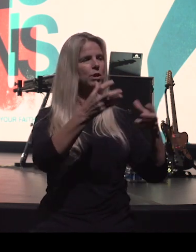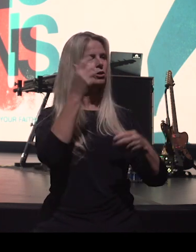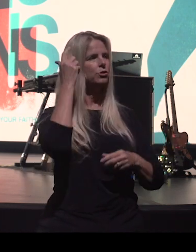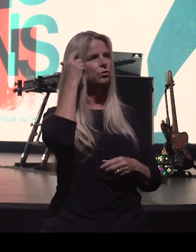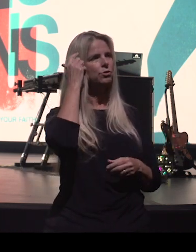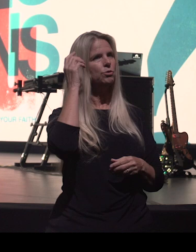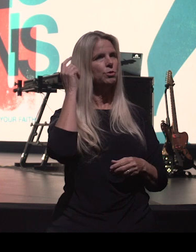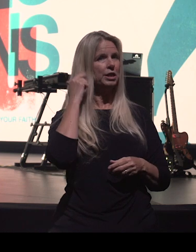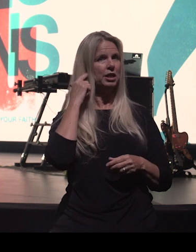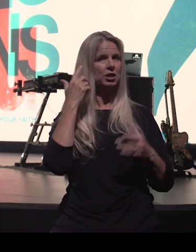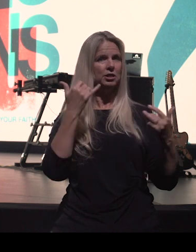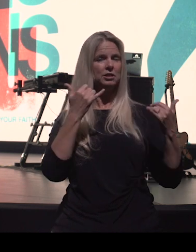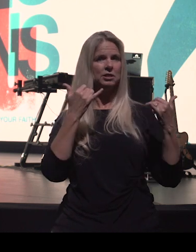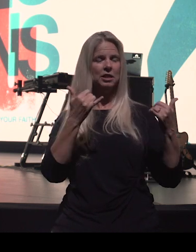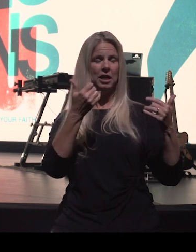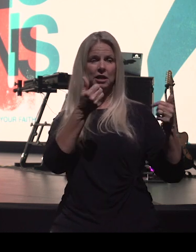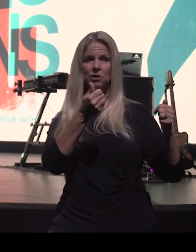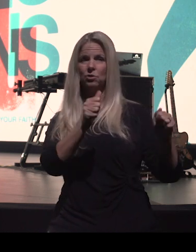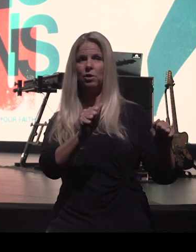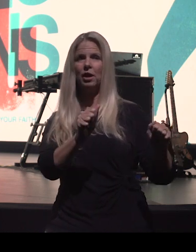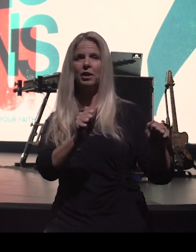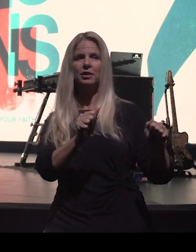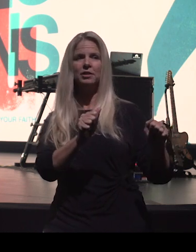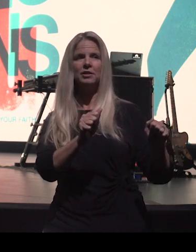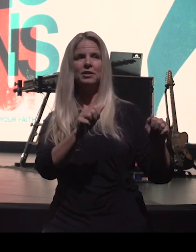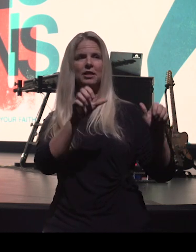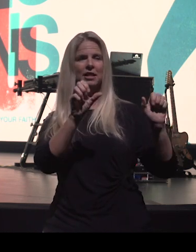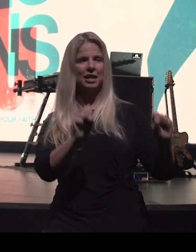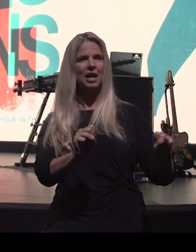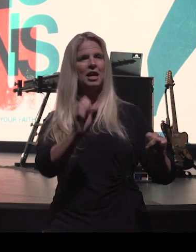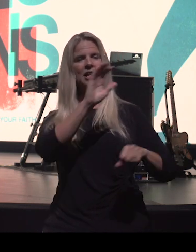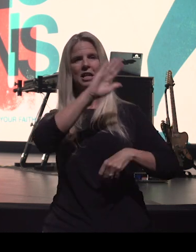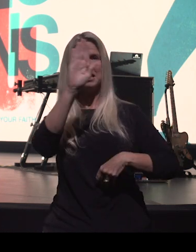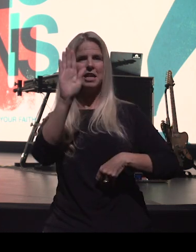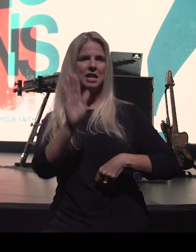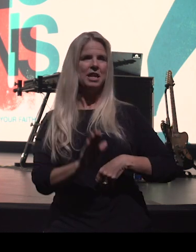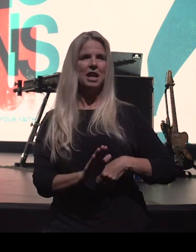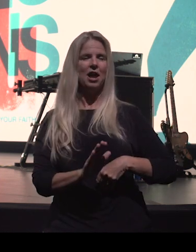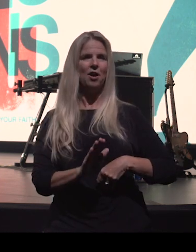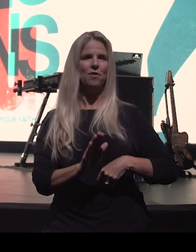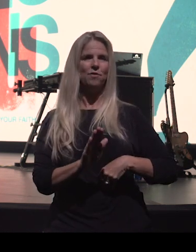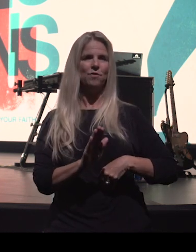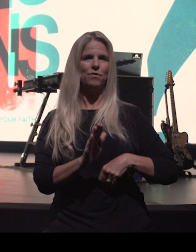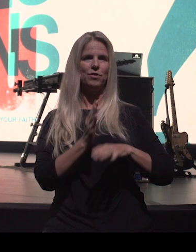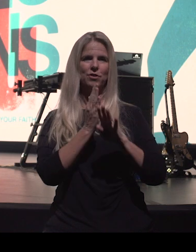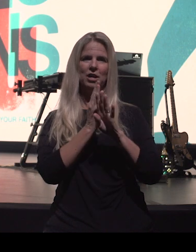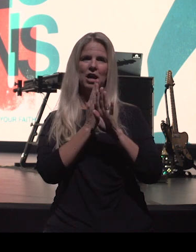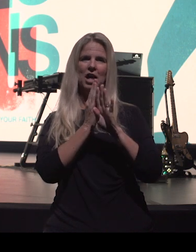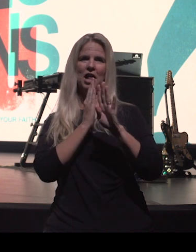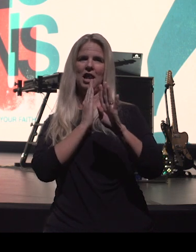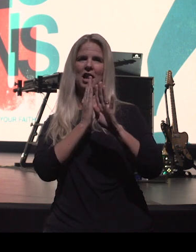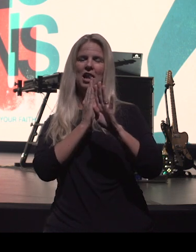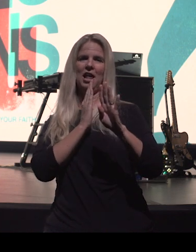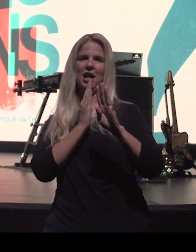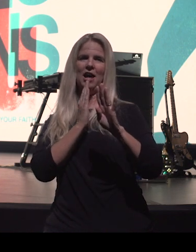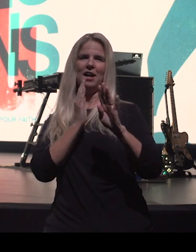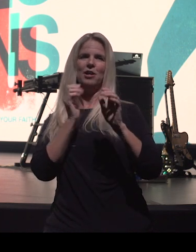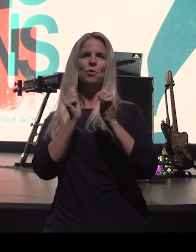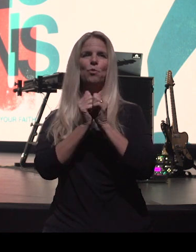this. Trying can never match the power of